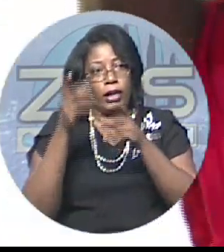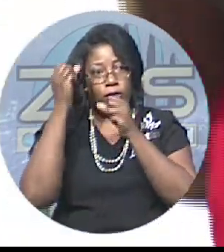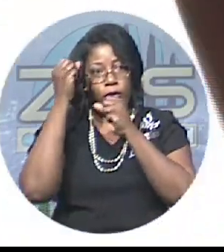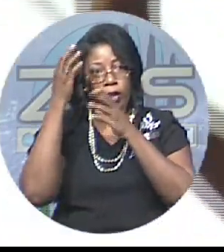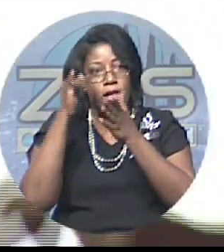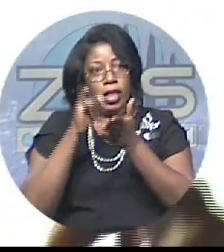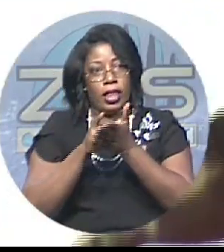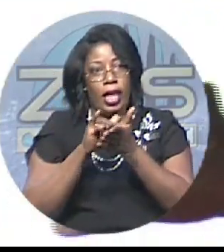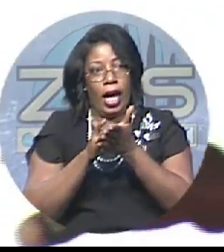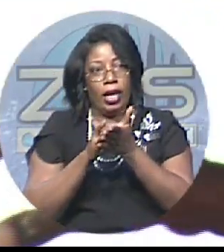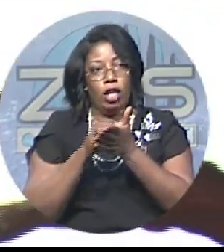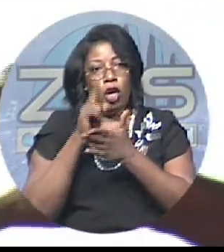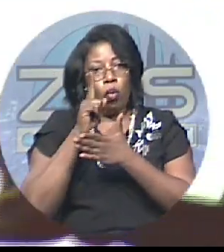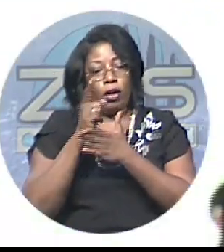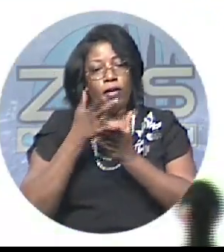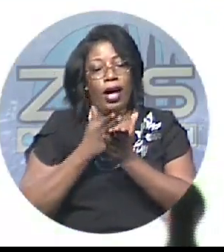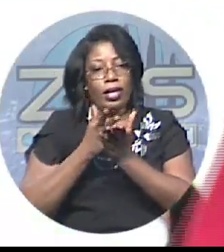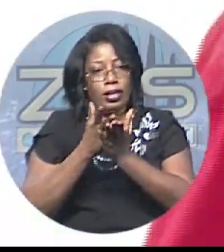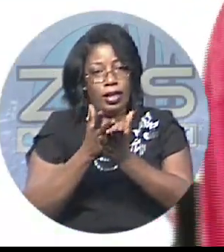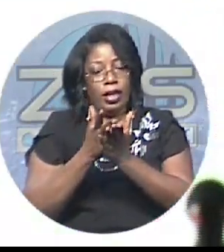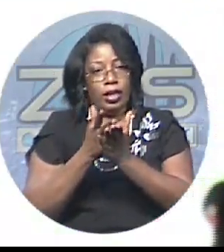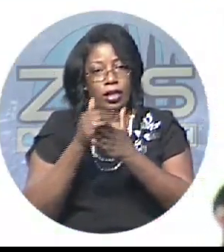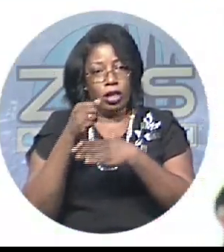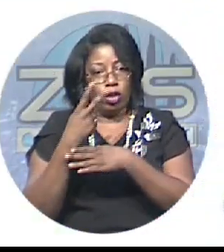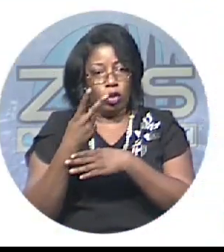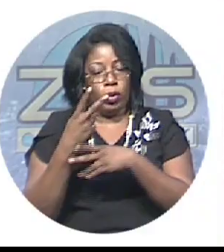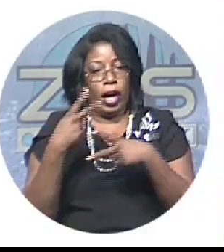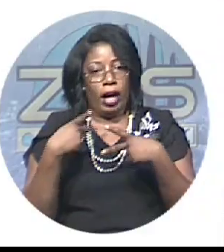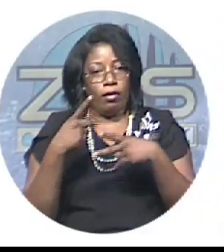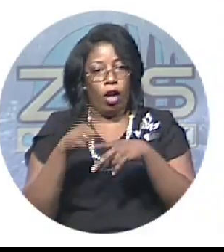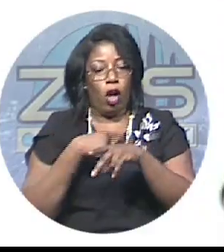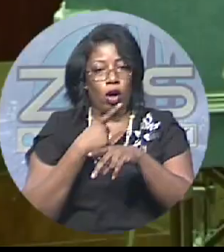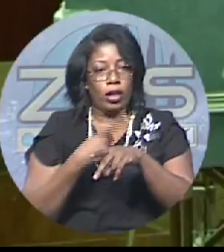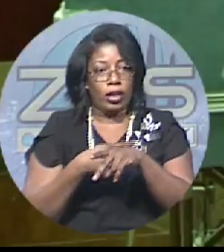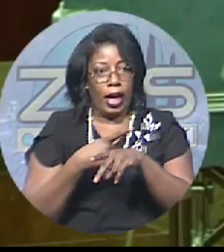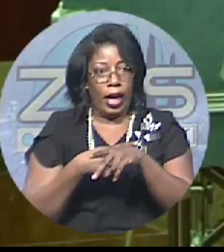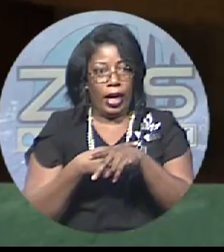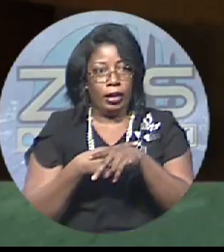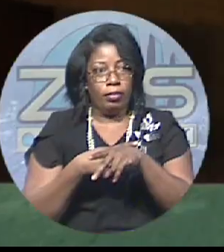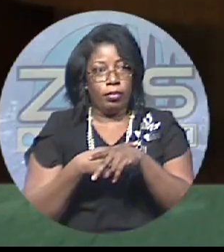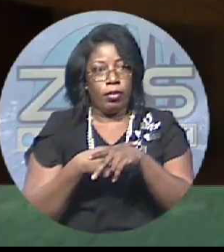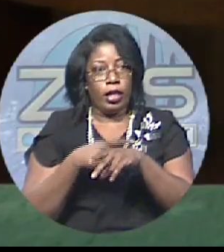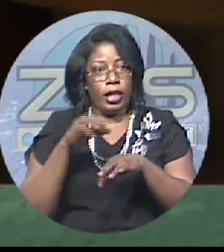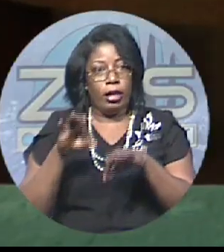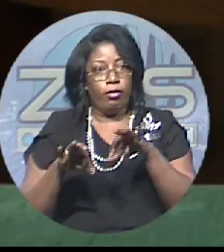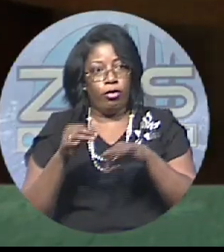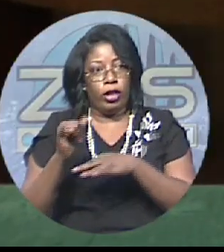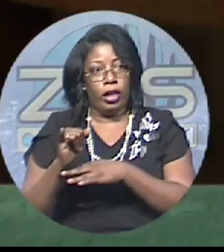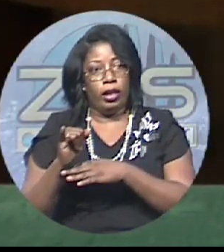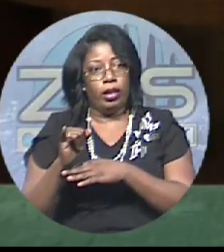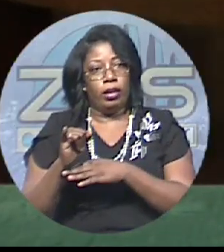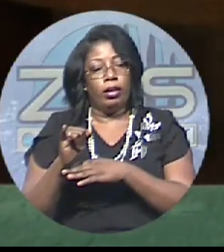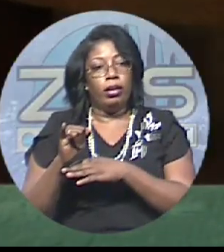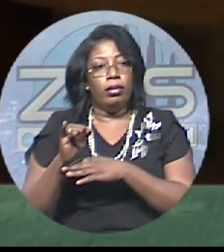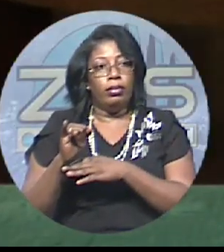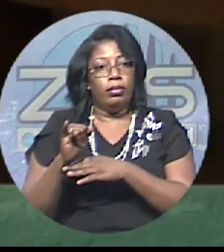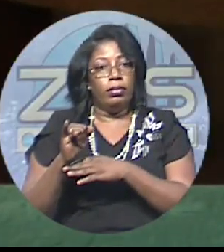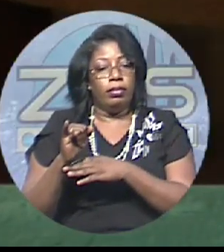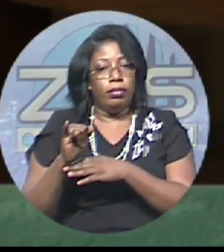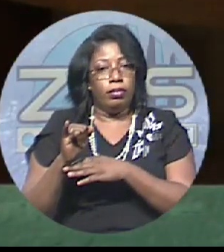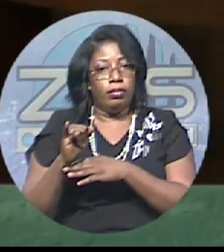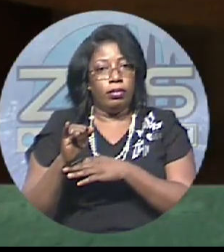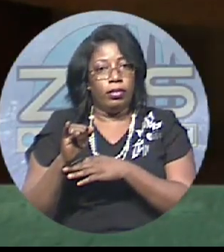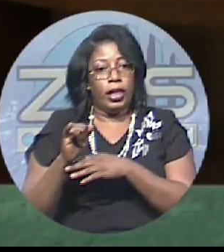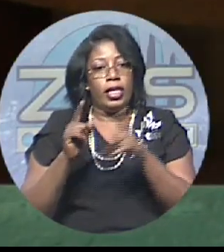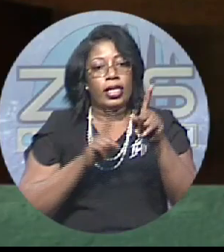that one of our sailing enthusiasts who has been around for a long time, this guy called Footy, I think everybody know him. He's like the star of the show when we